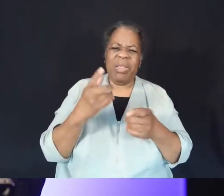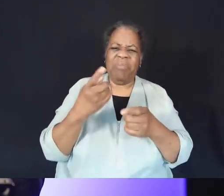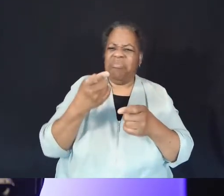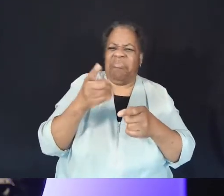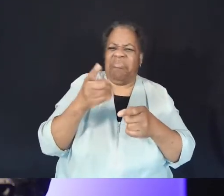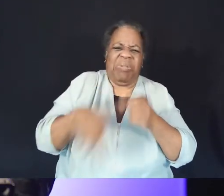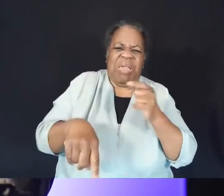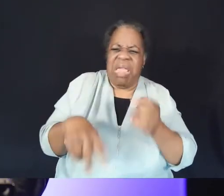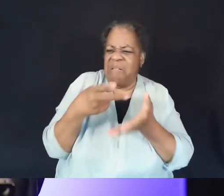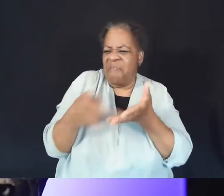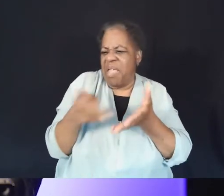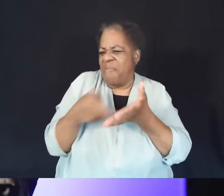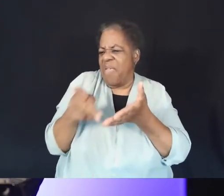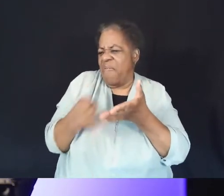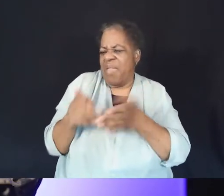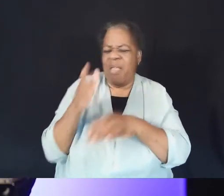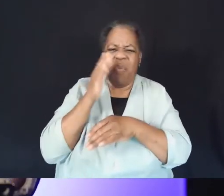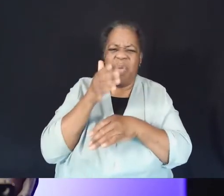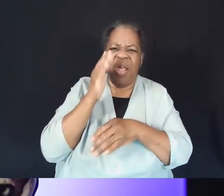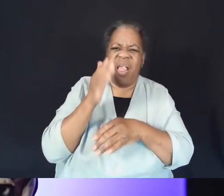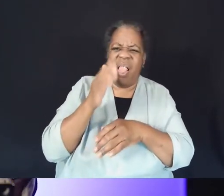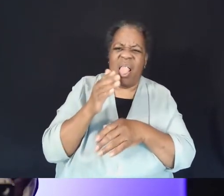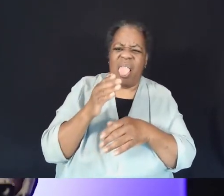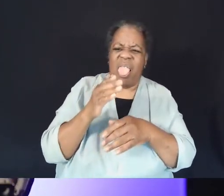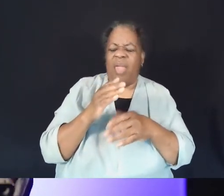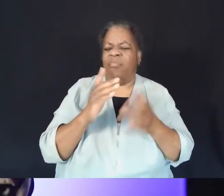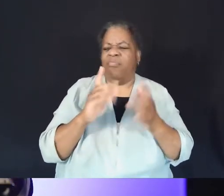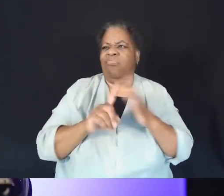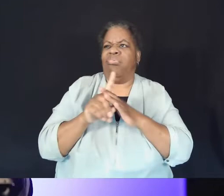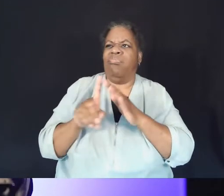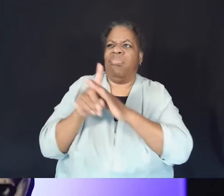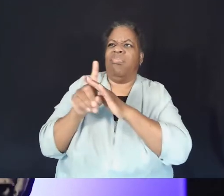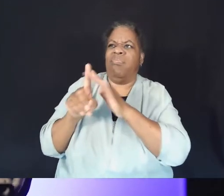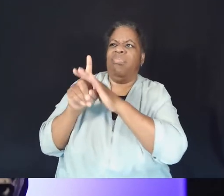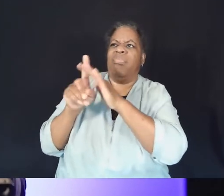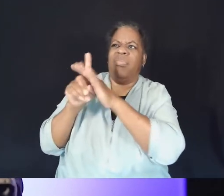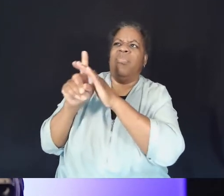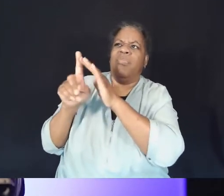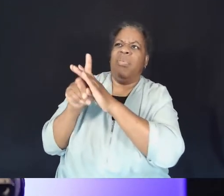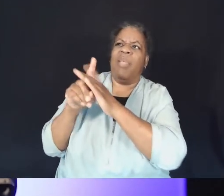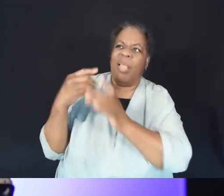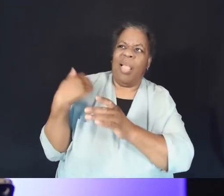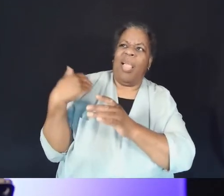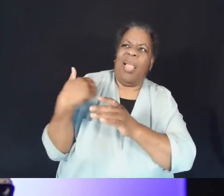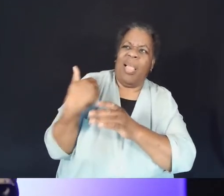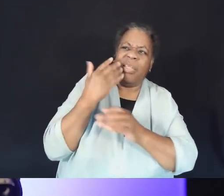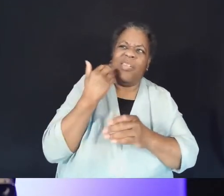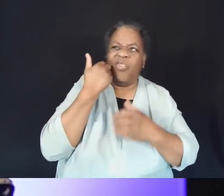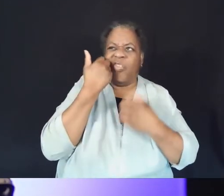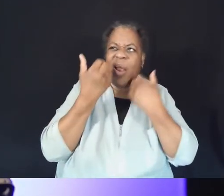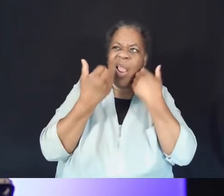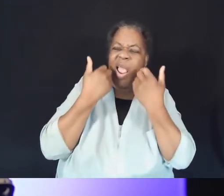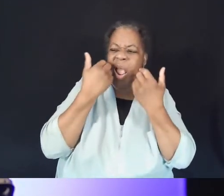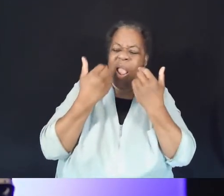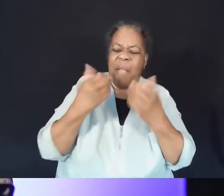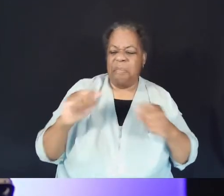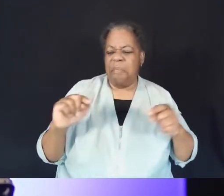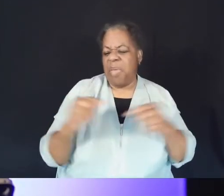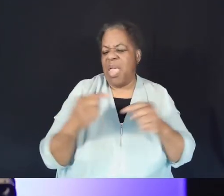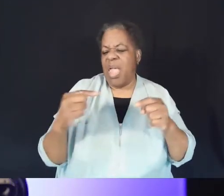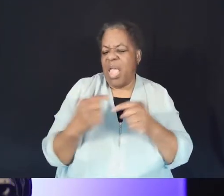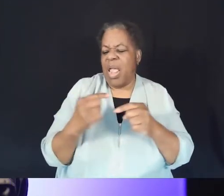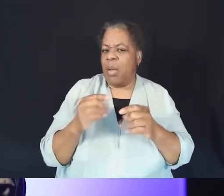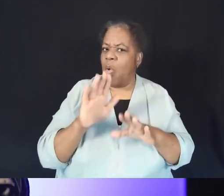up all of your past failures and reminds you of your shame and all of your pain.